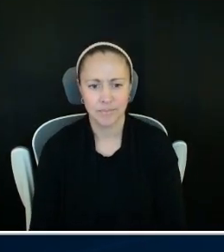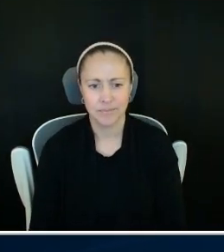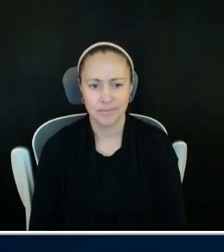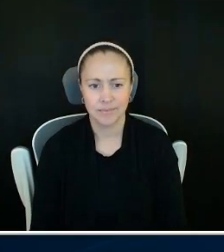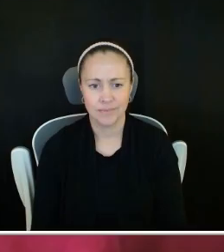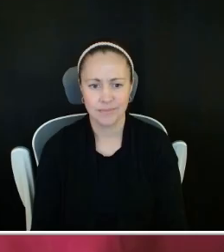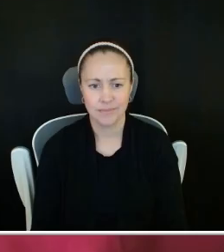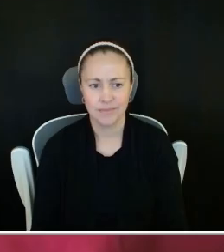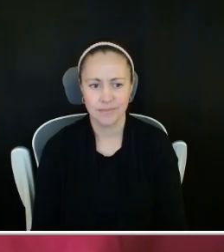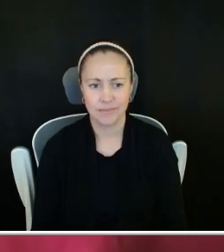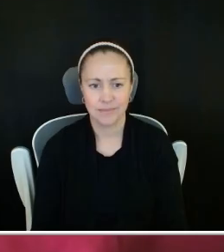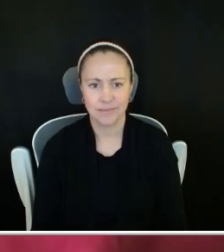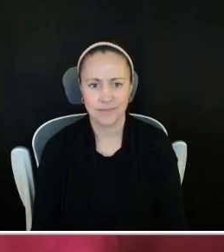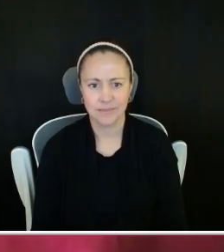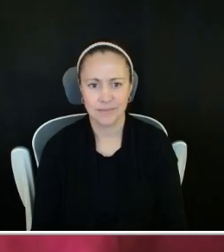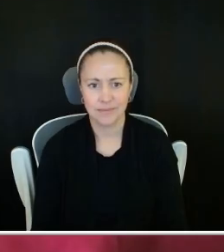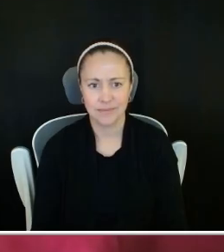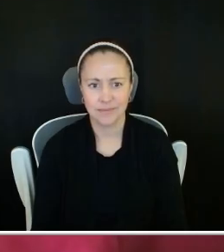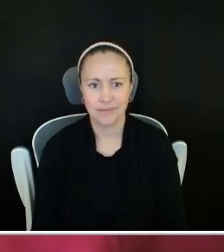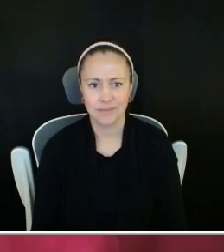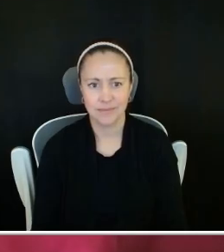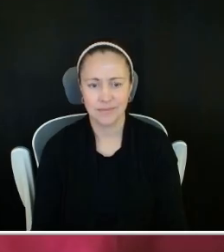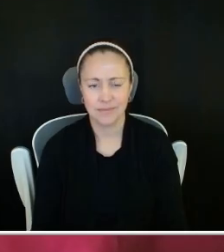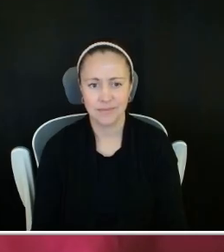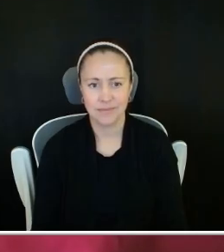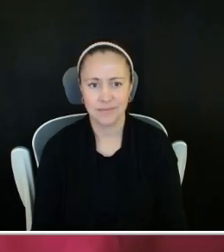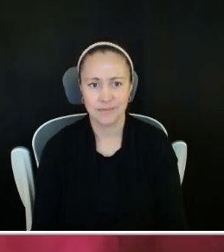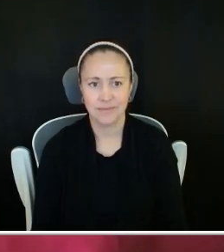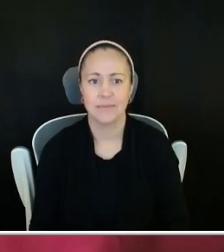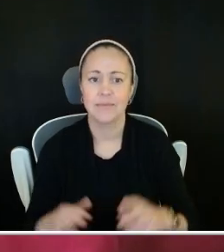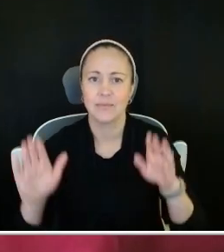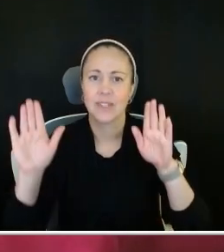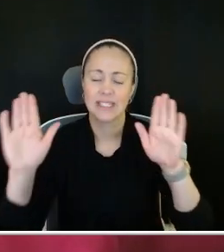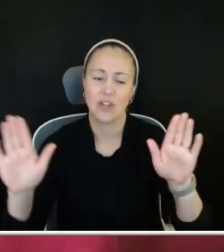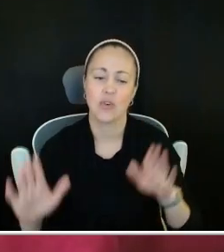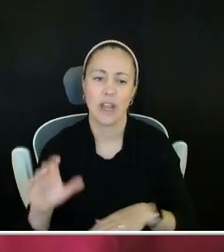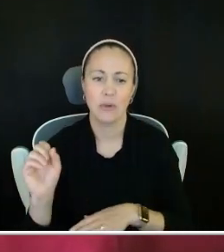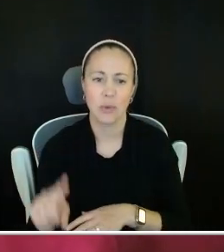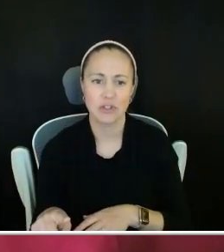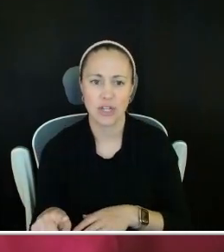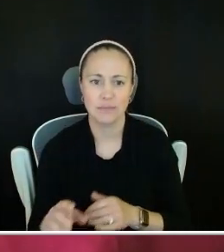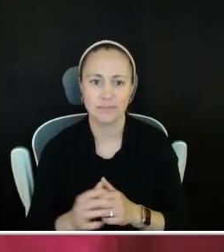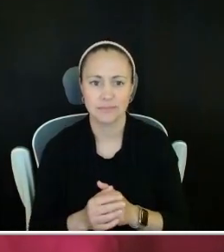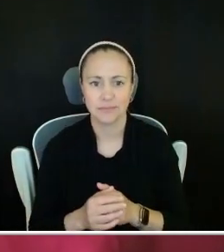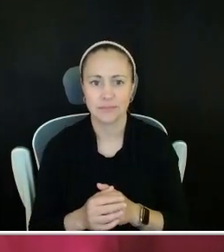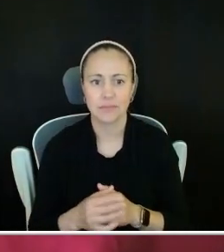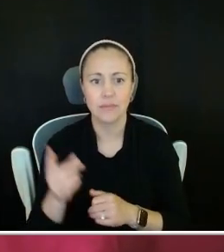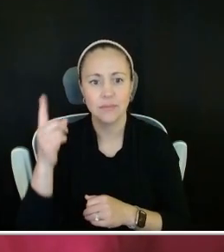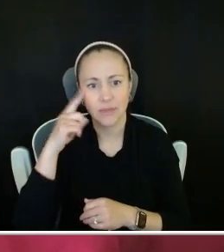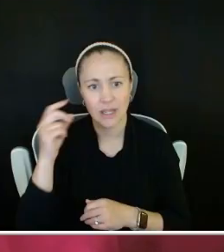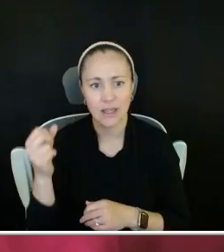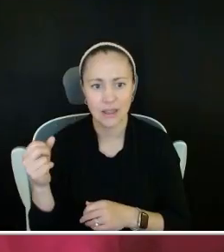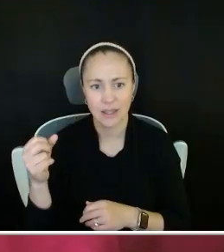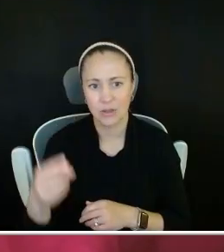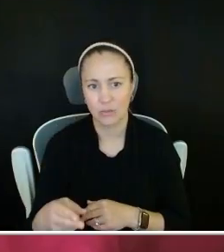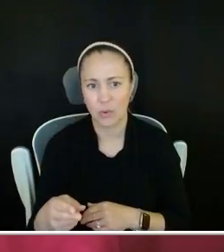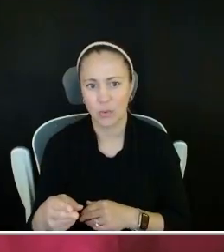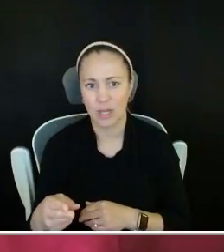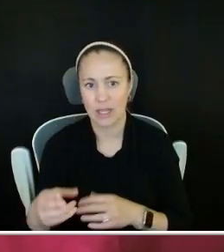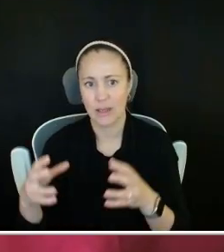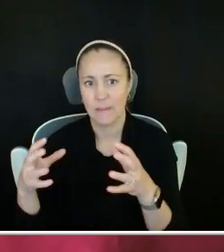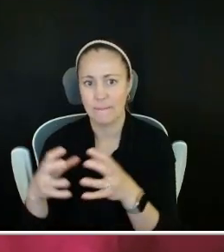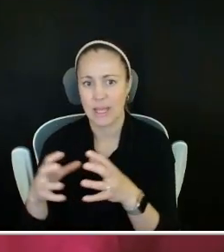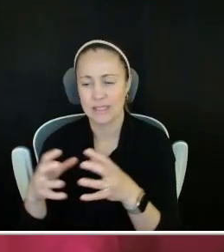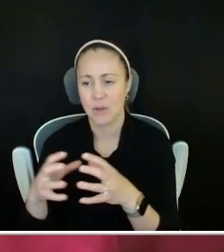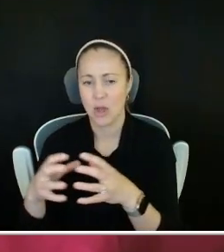So that's a great question. I think throwing a baseball, the torque on the